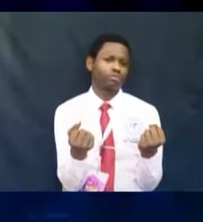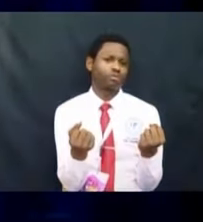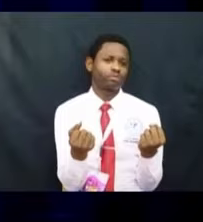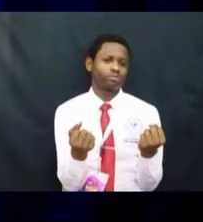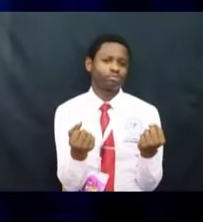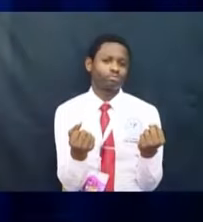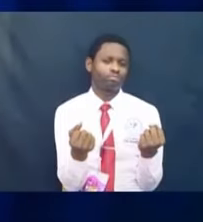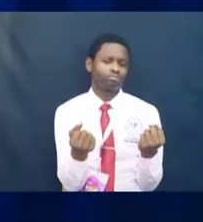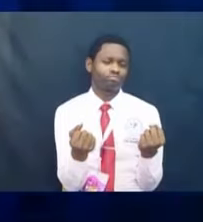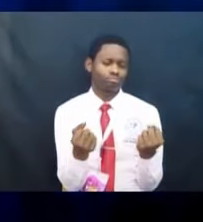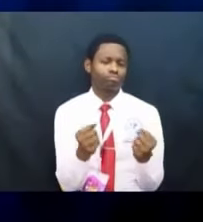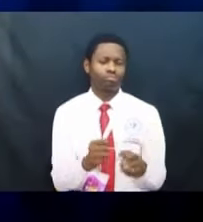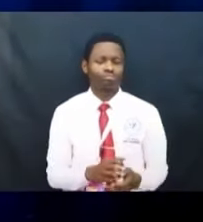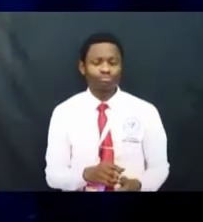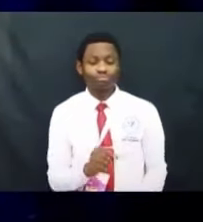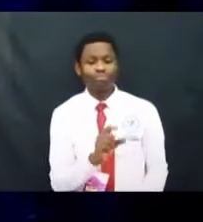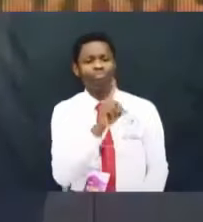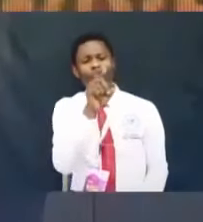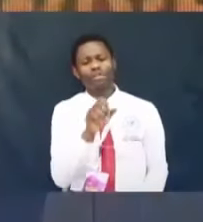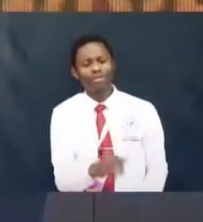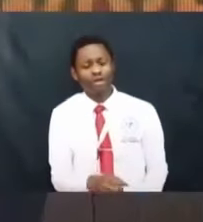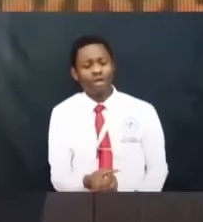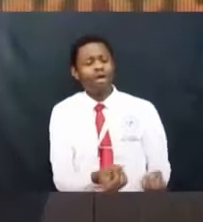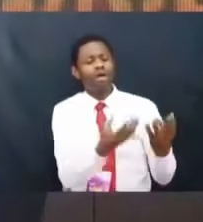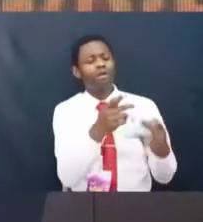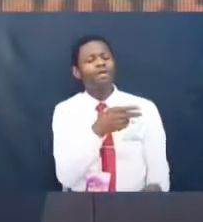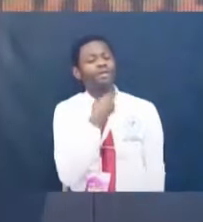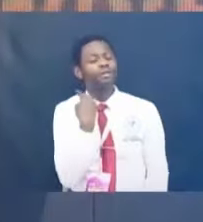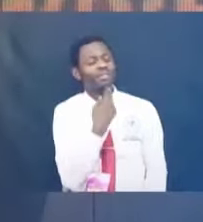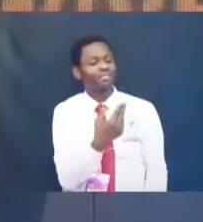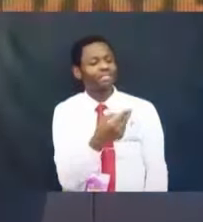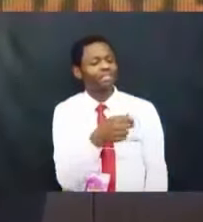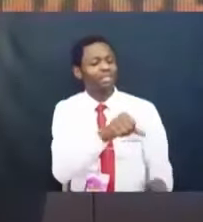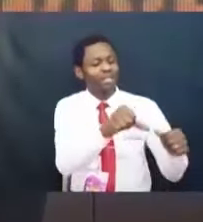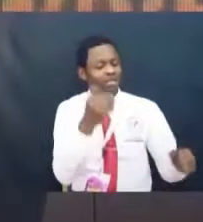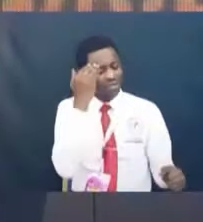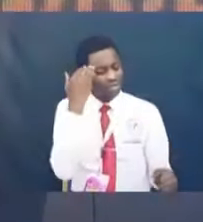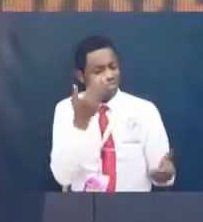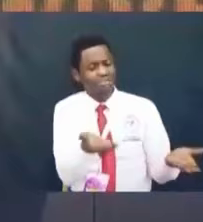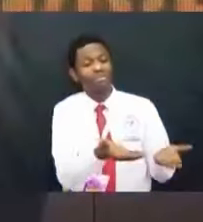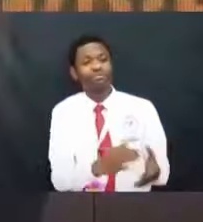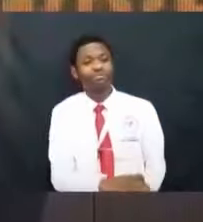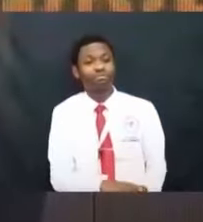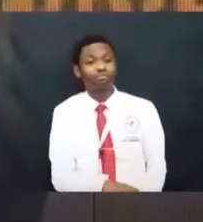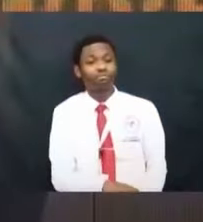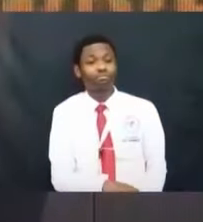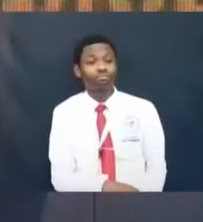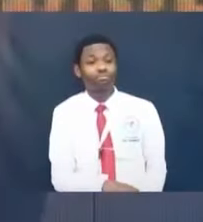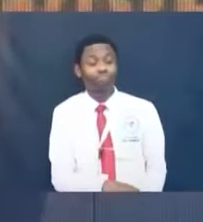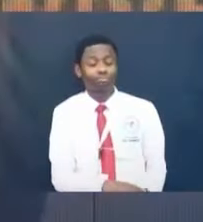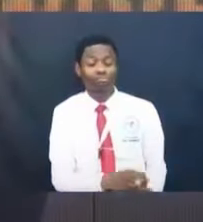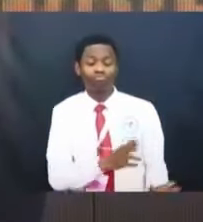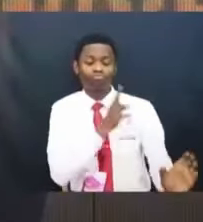How many of the pastors here, how many of the area heads got involved in the cleaning of